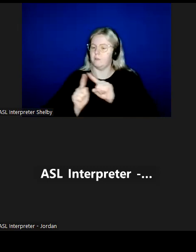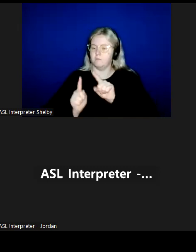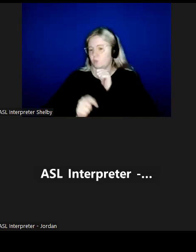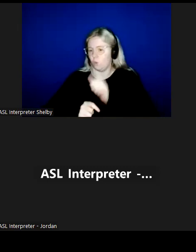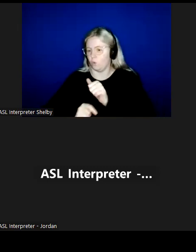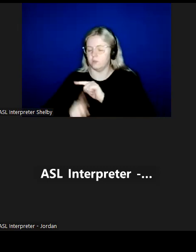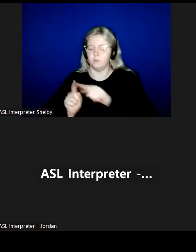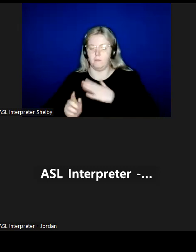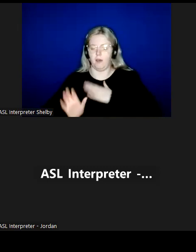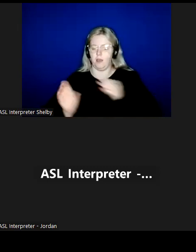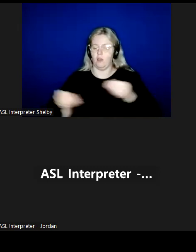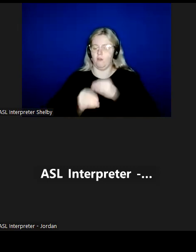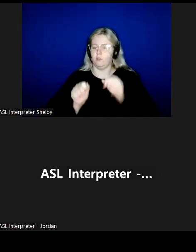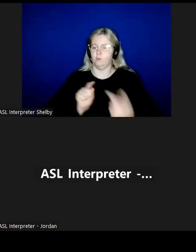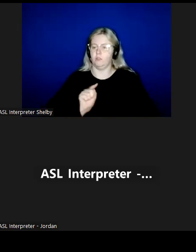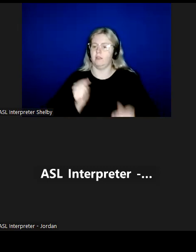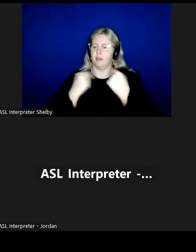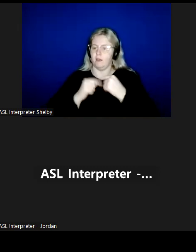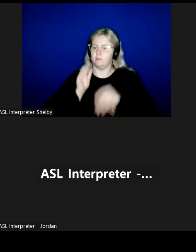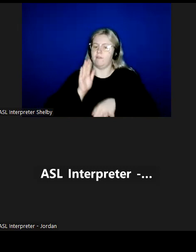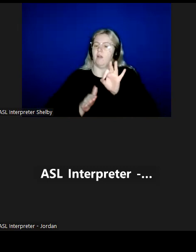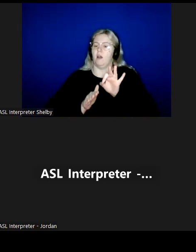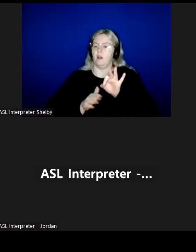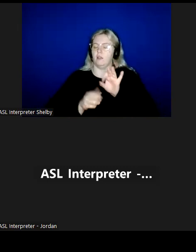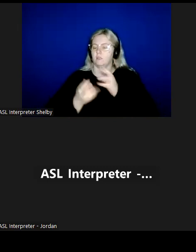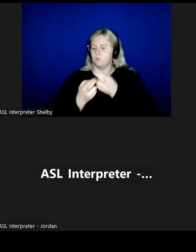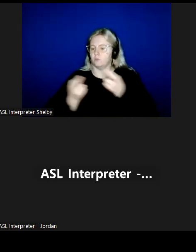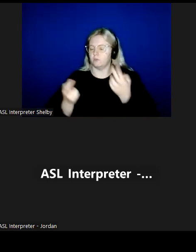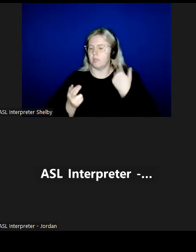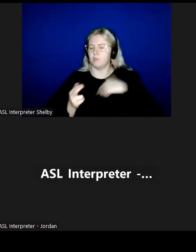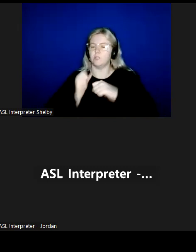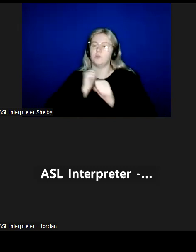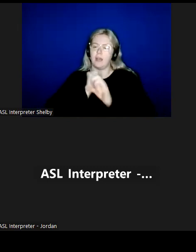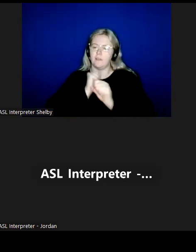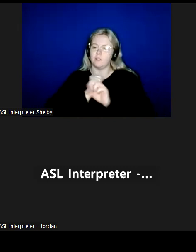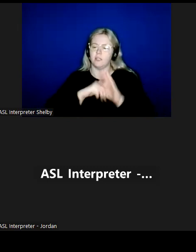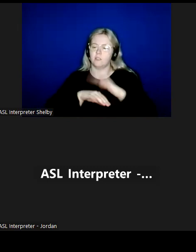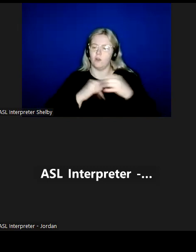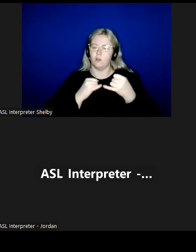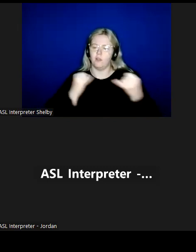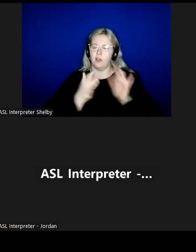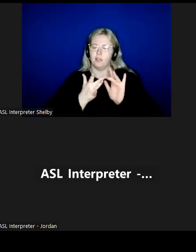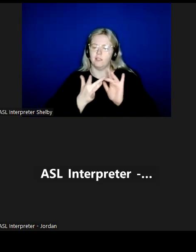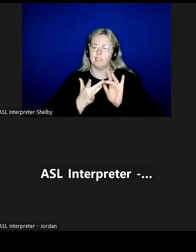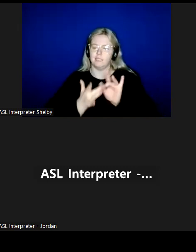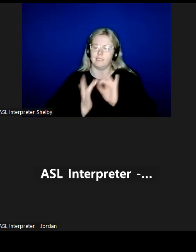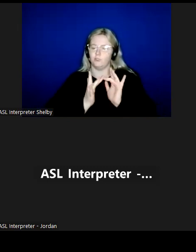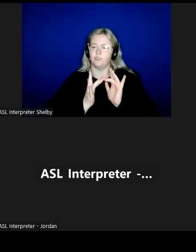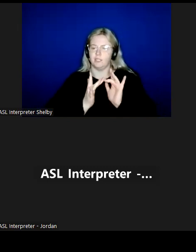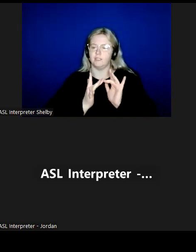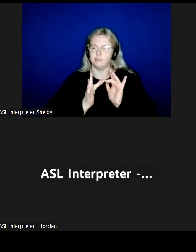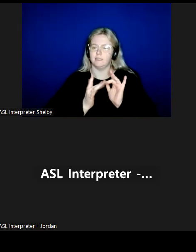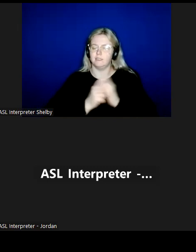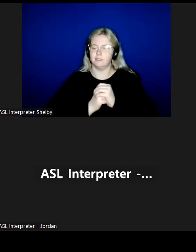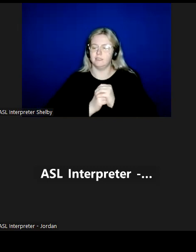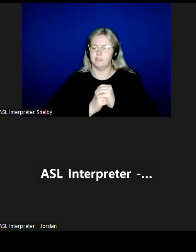connecting point. So it is advertised through the internet, and our intranet at Western Zone,